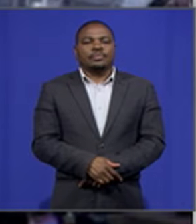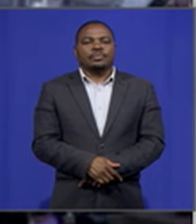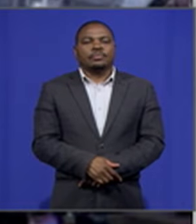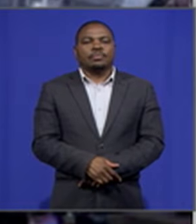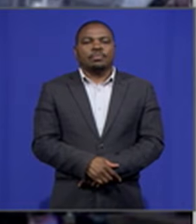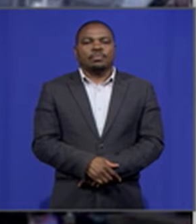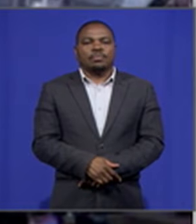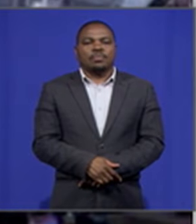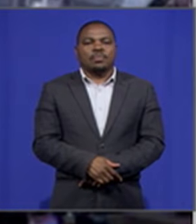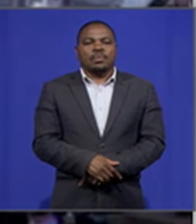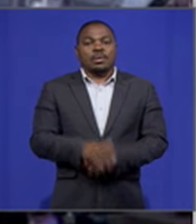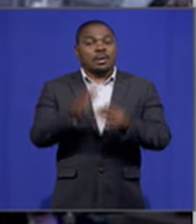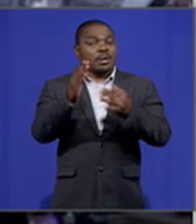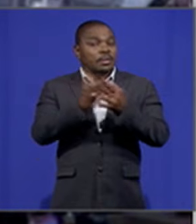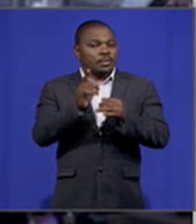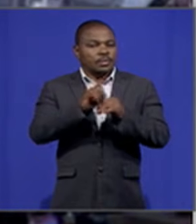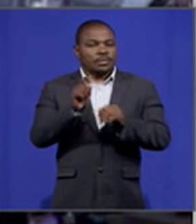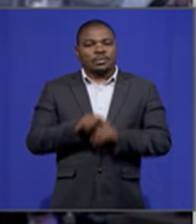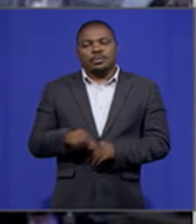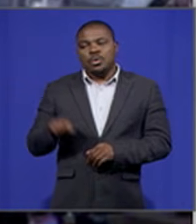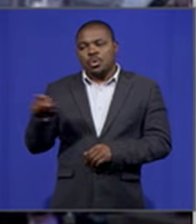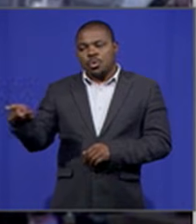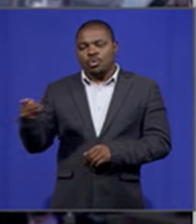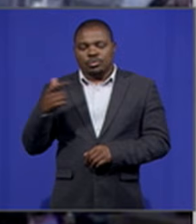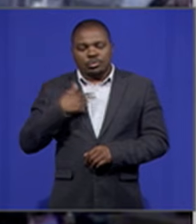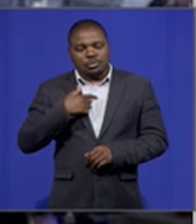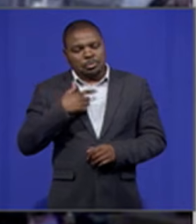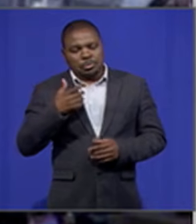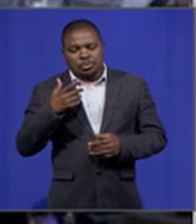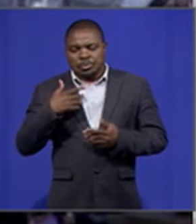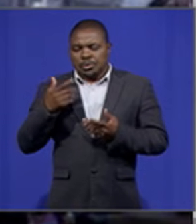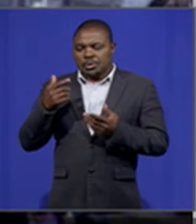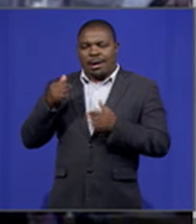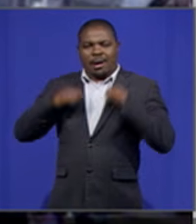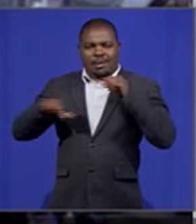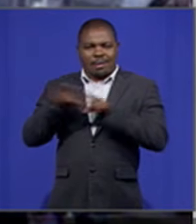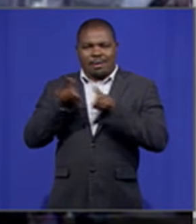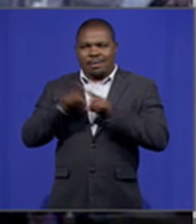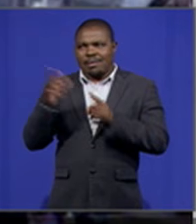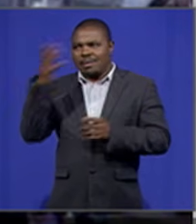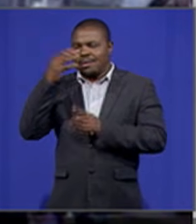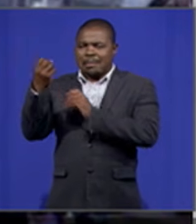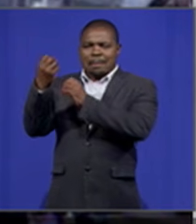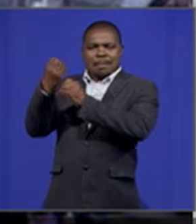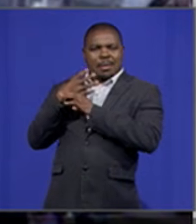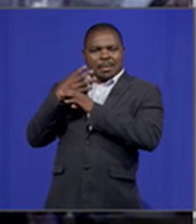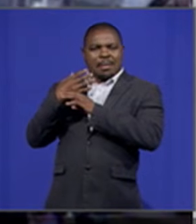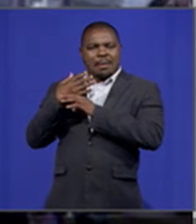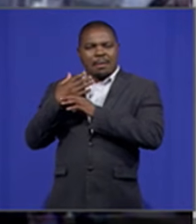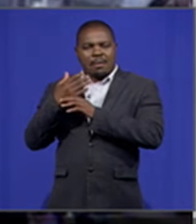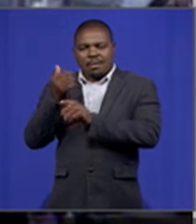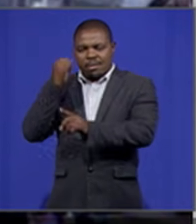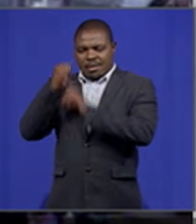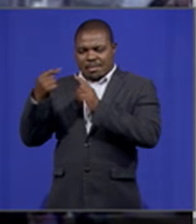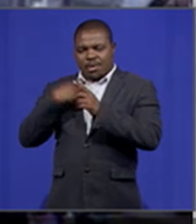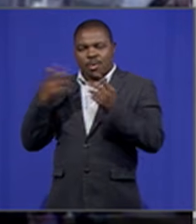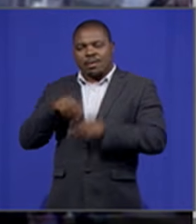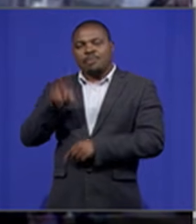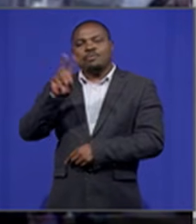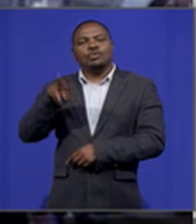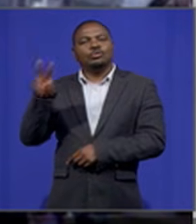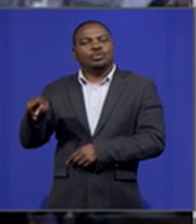The case emanates from the alleged staging of an attempted assassination on the suspect's life in Vosloorus.